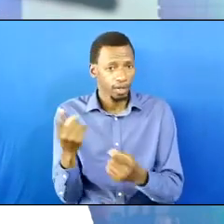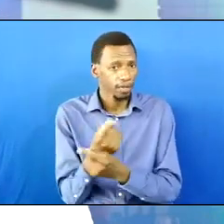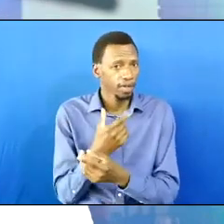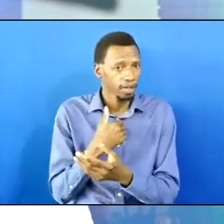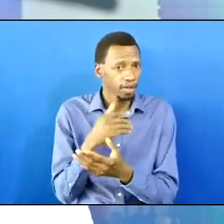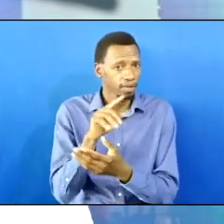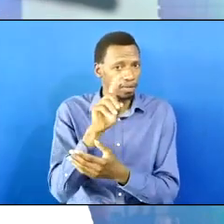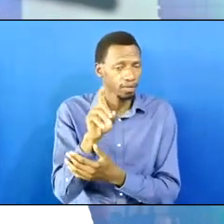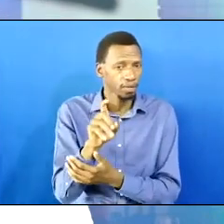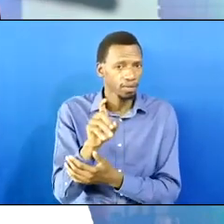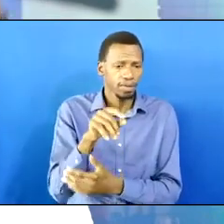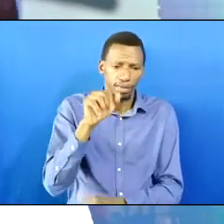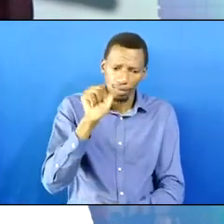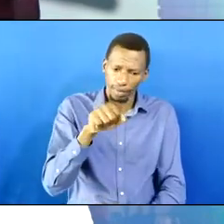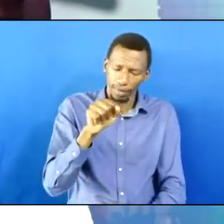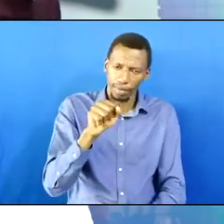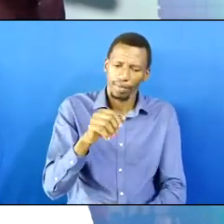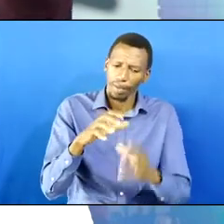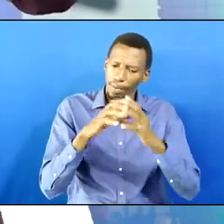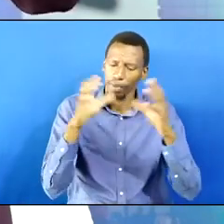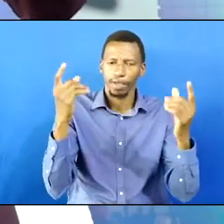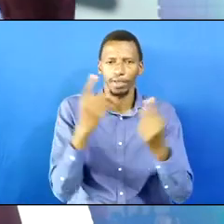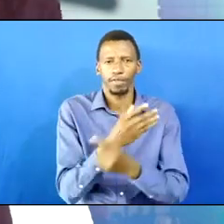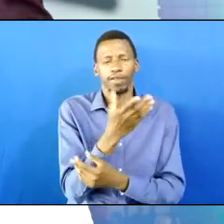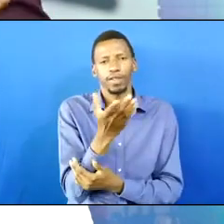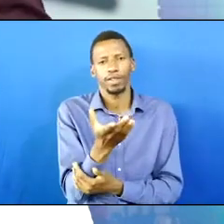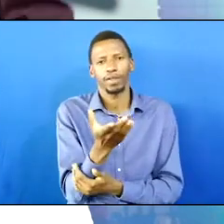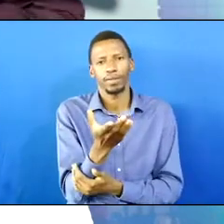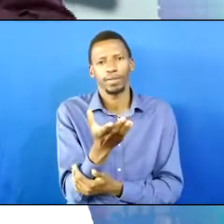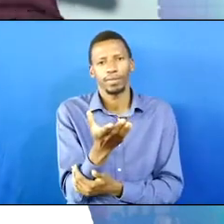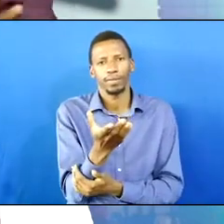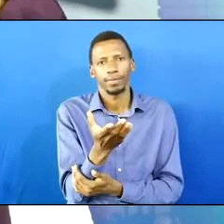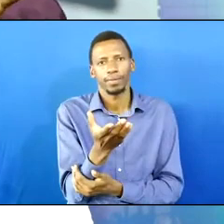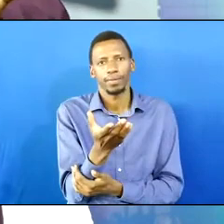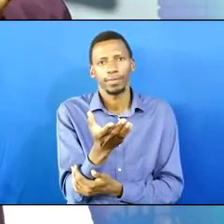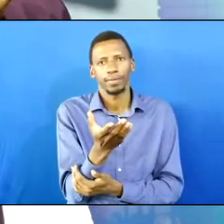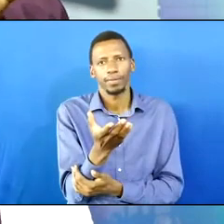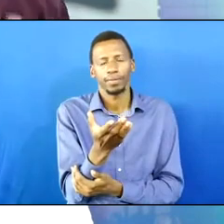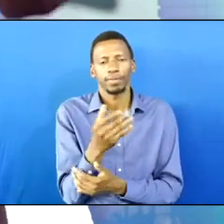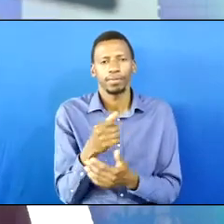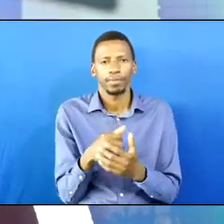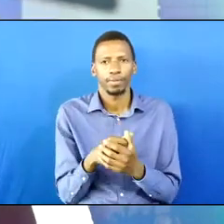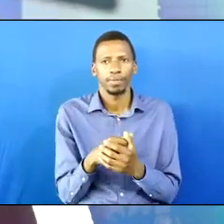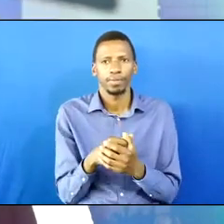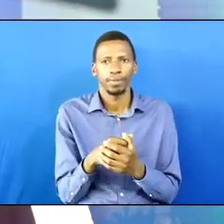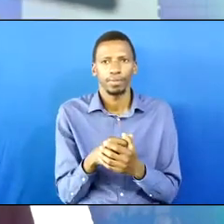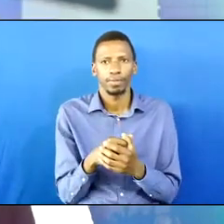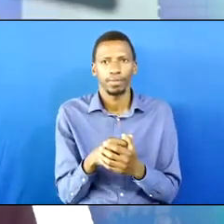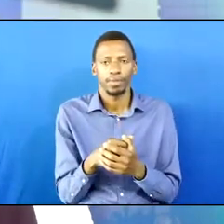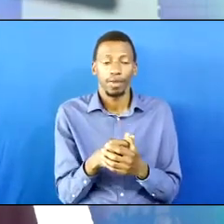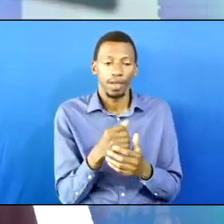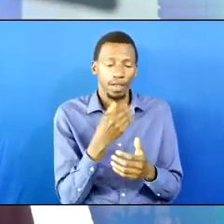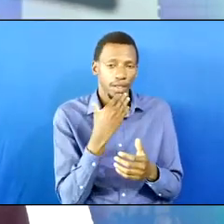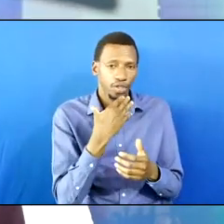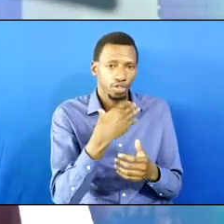difference? Yes, there's a big difference, especially in the context of Matthew, the Jewish